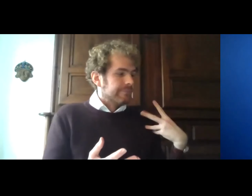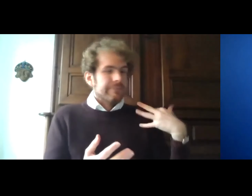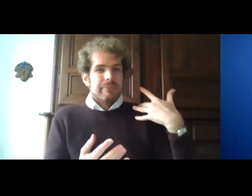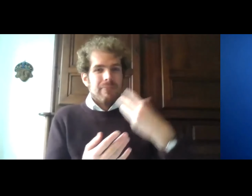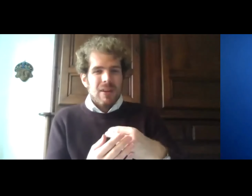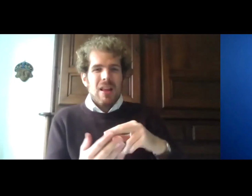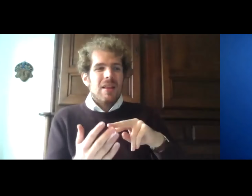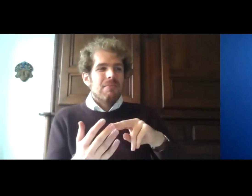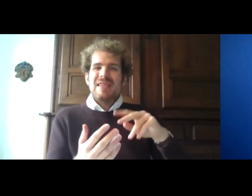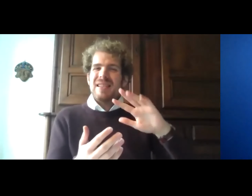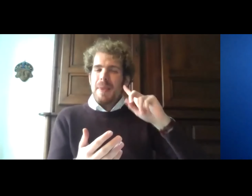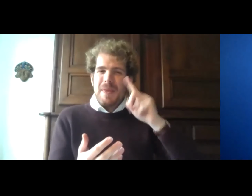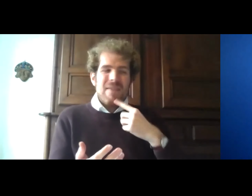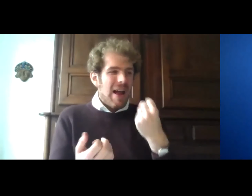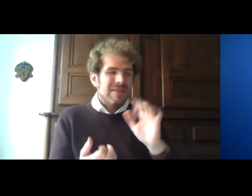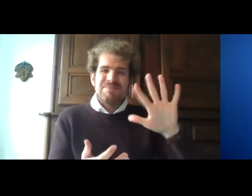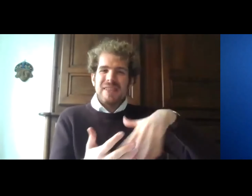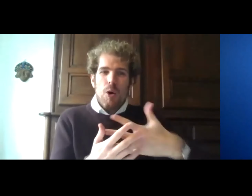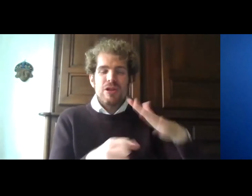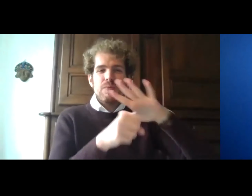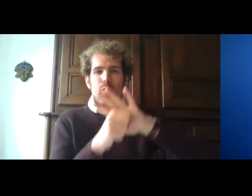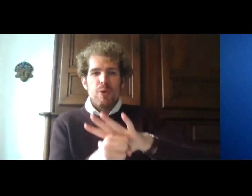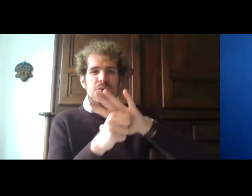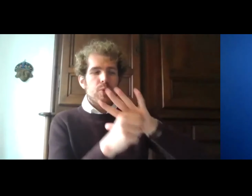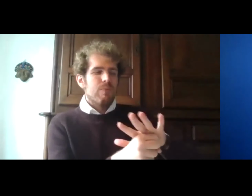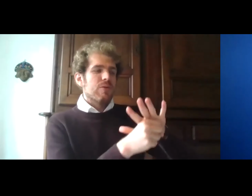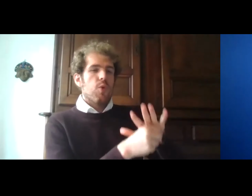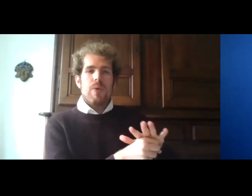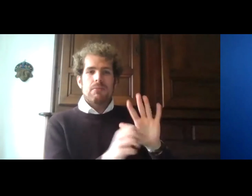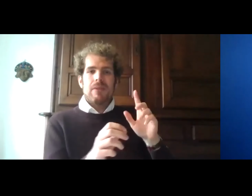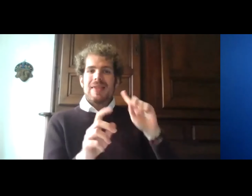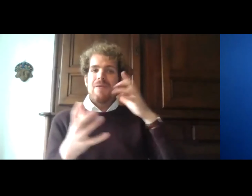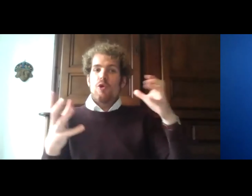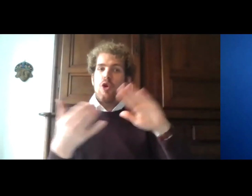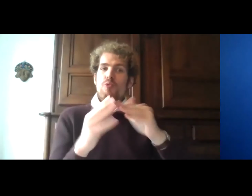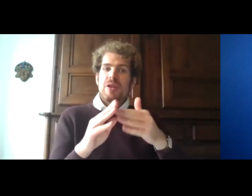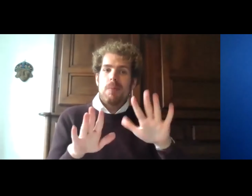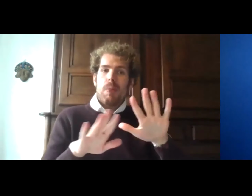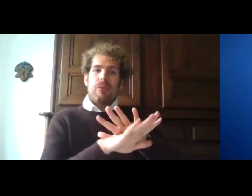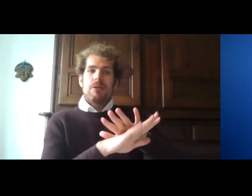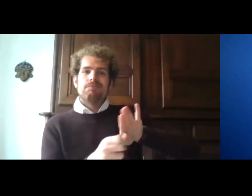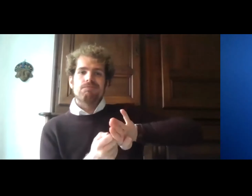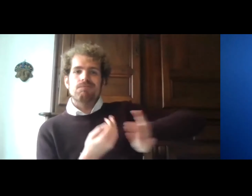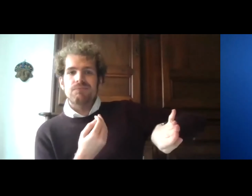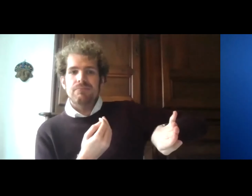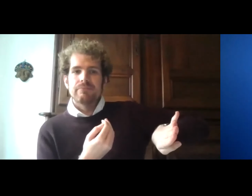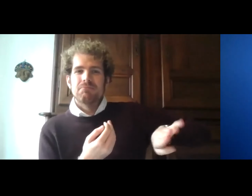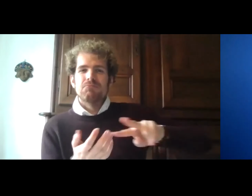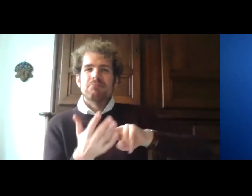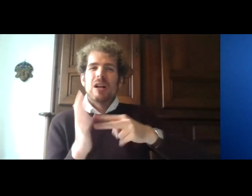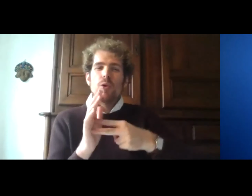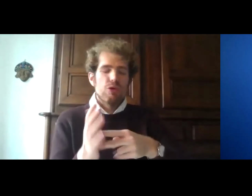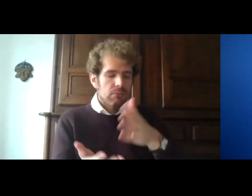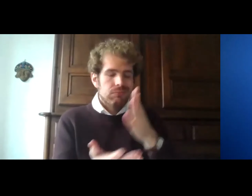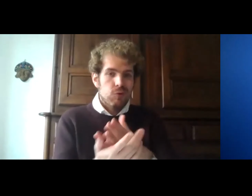this oppression, even with the advent of technology, is still taking place. You see this oppression happening throughout the